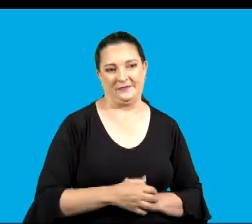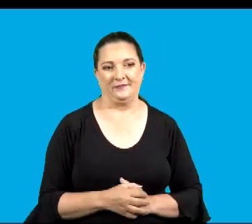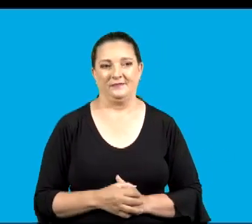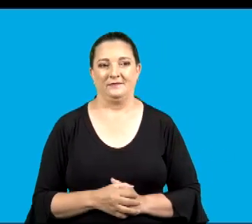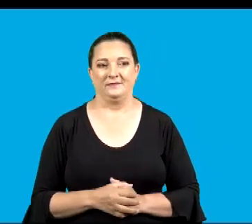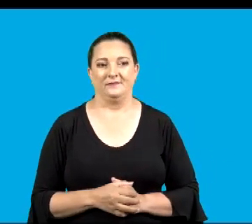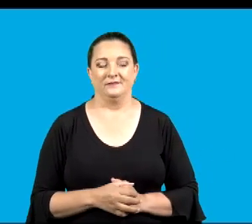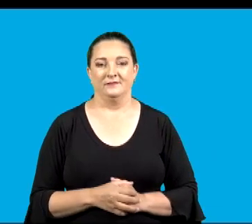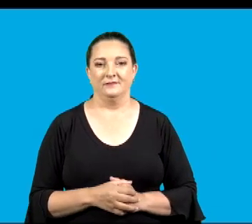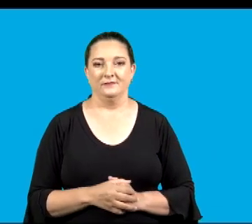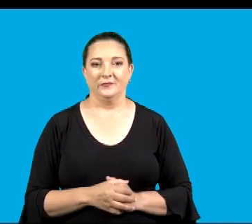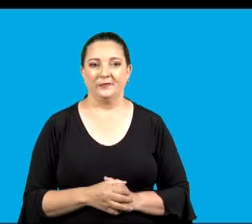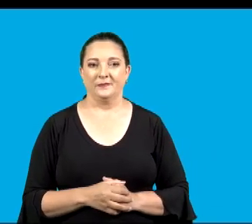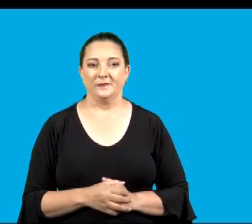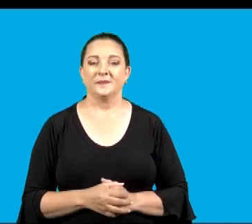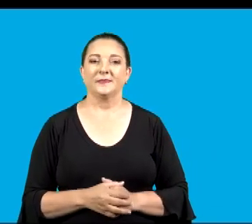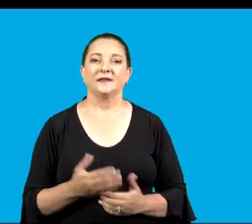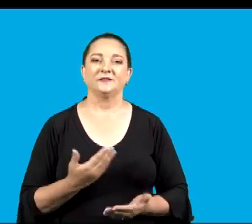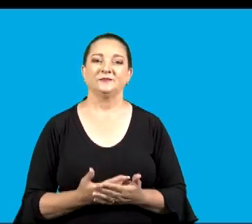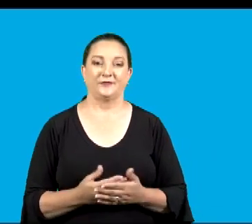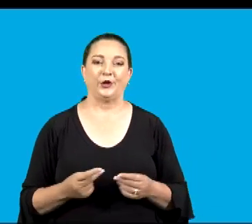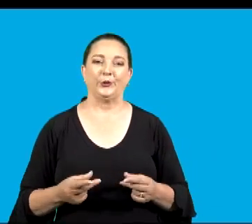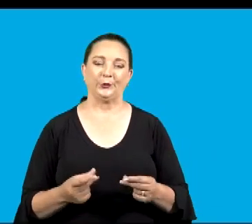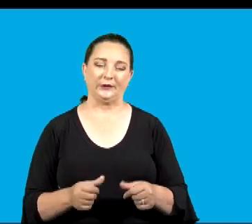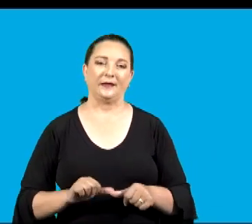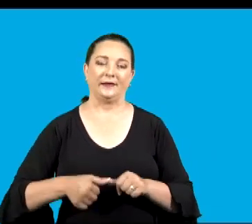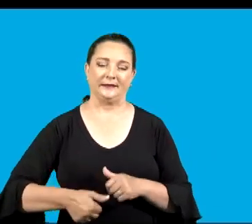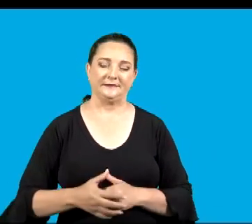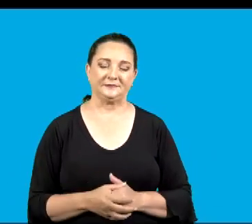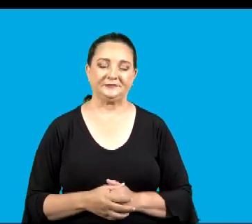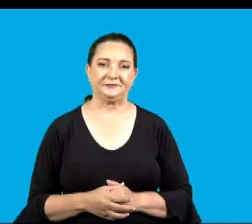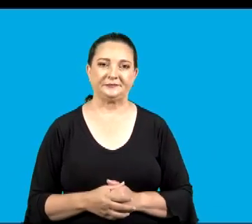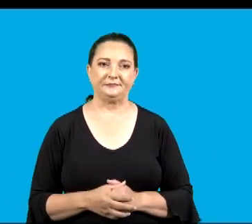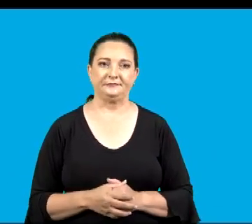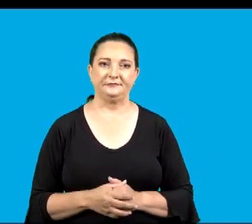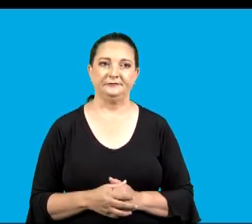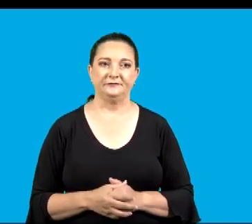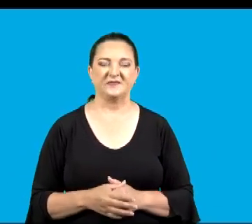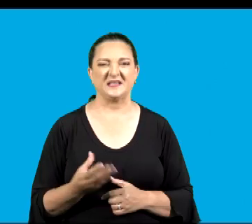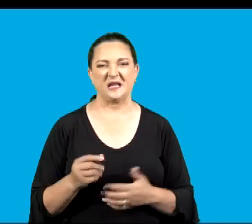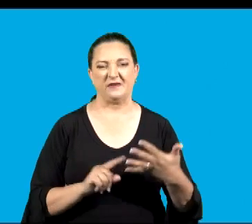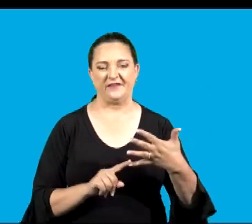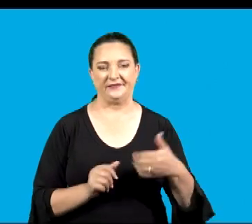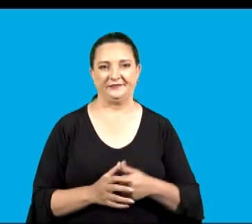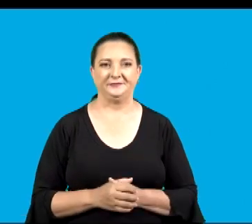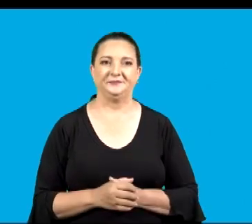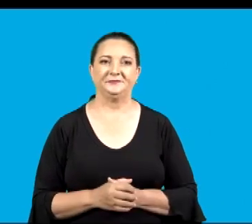860. Are we good? Okay, let's go on quickly now to the next one, which is number